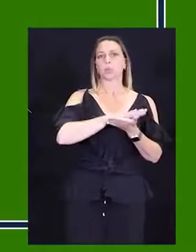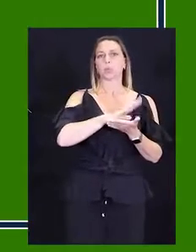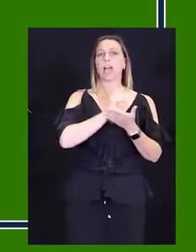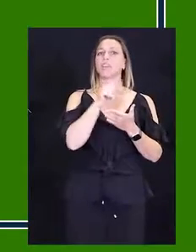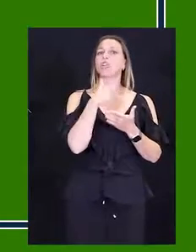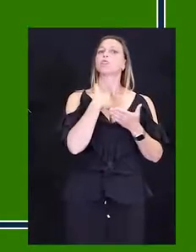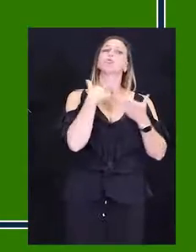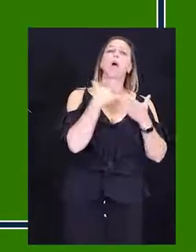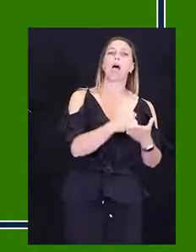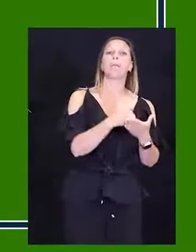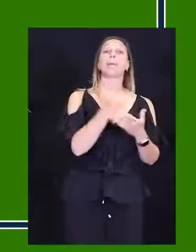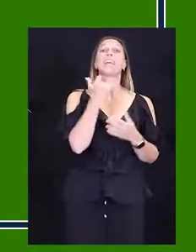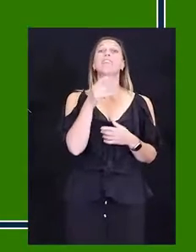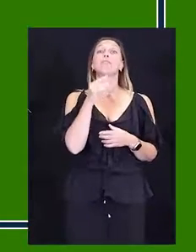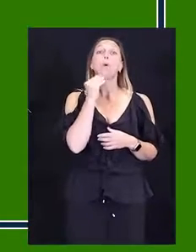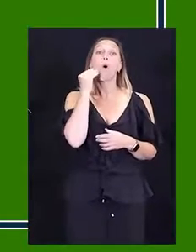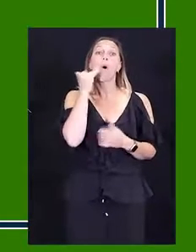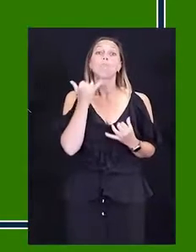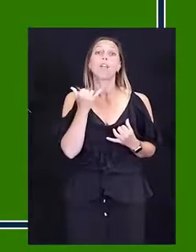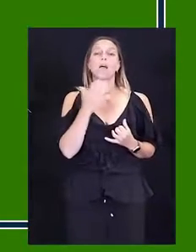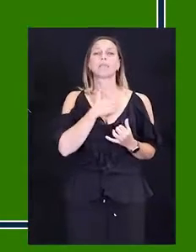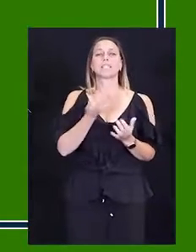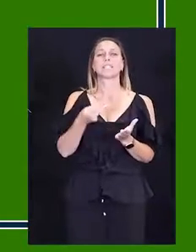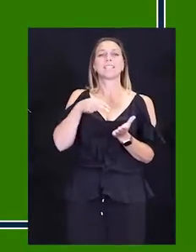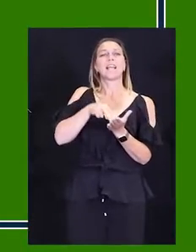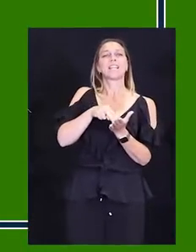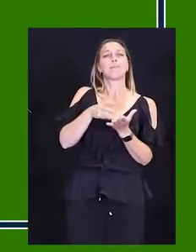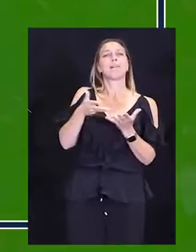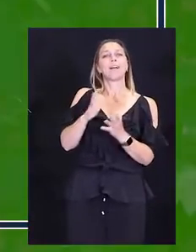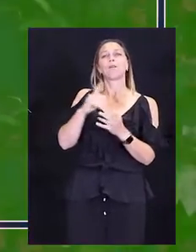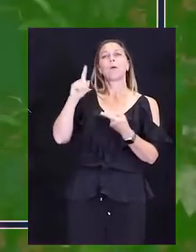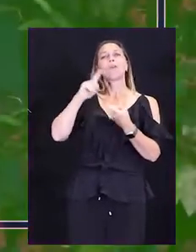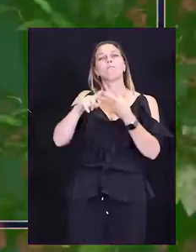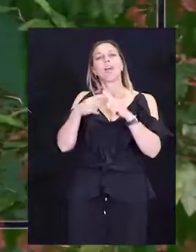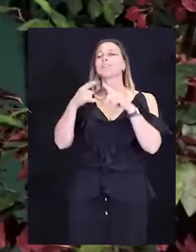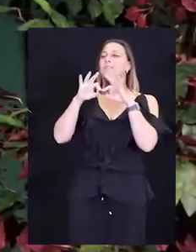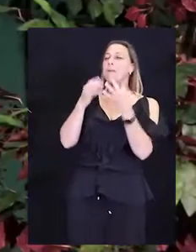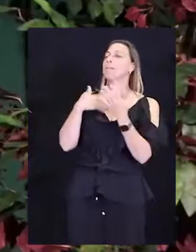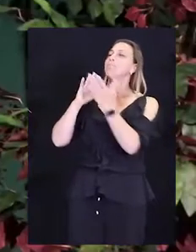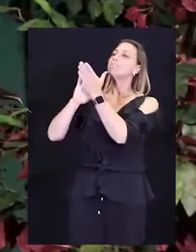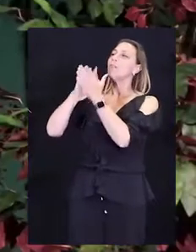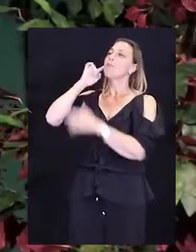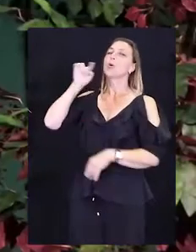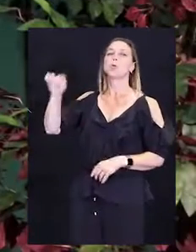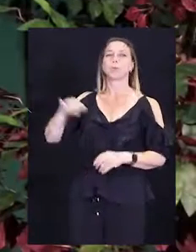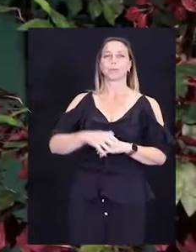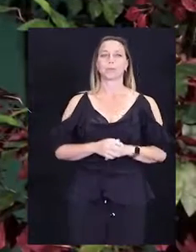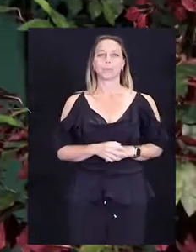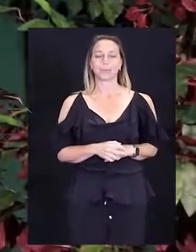do. If you're home right now, please stand up so your family or friends can applaud you.